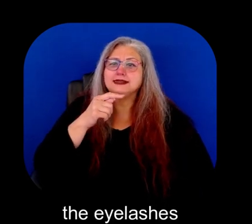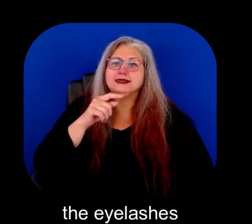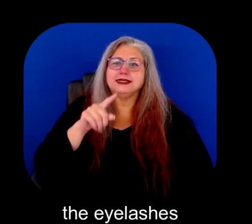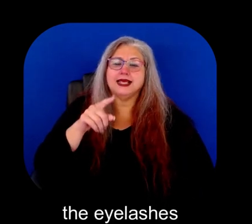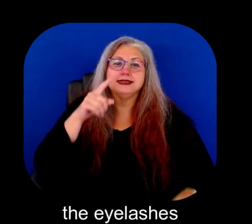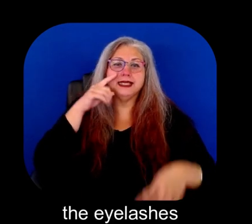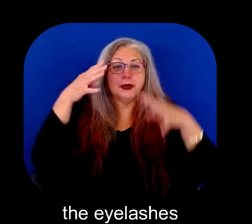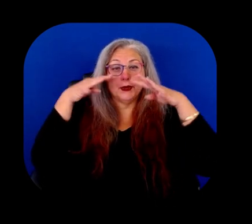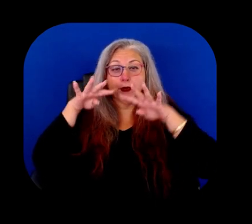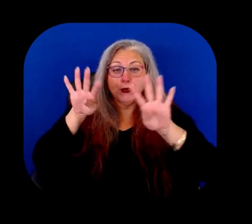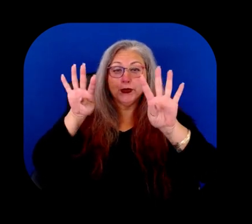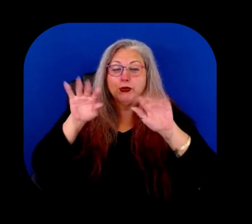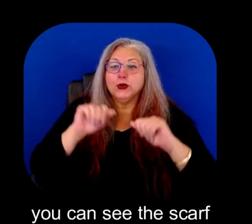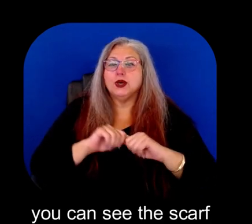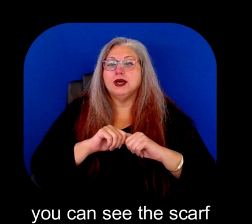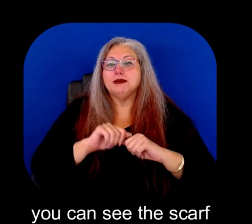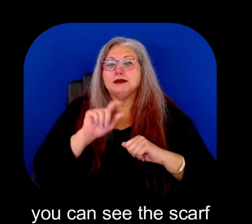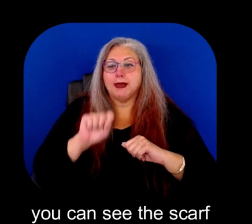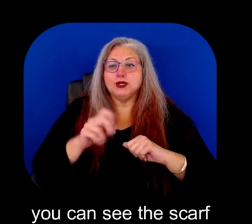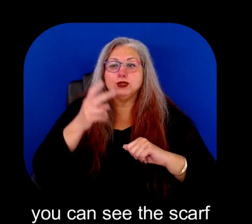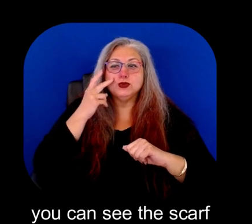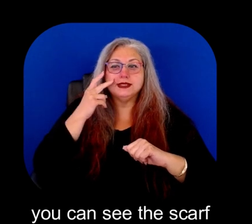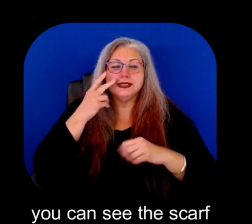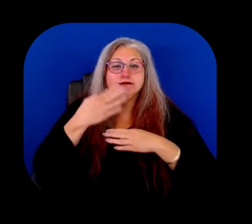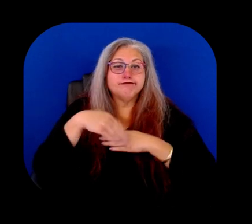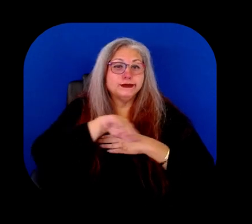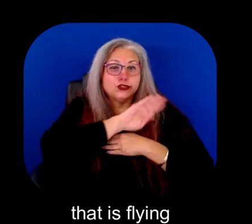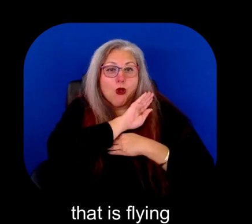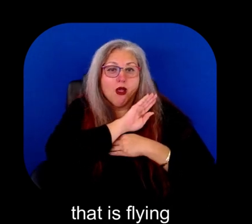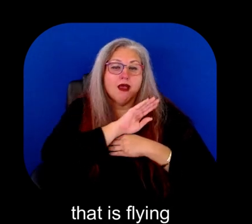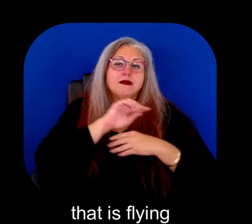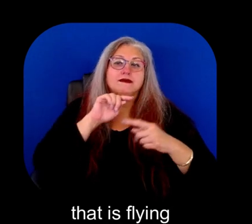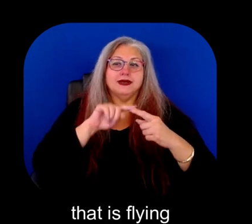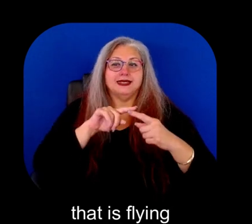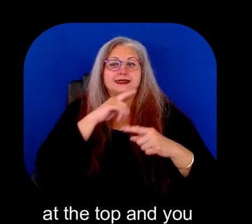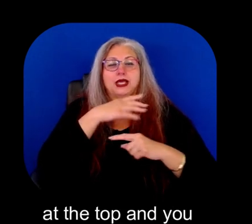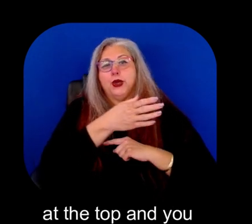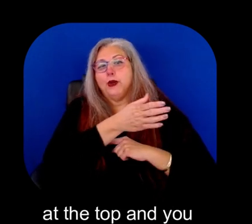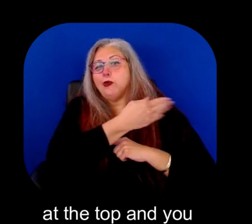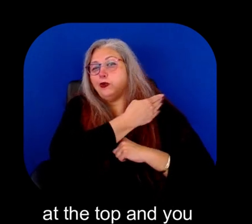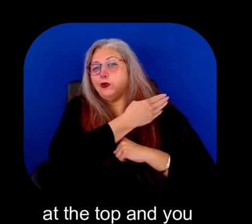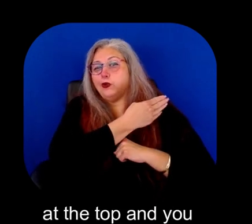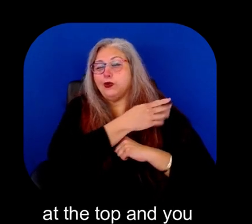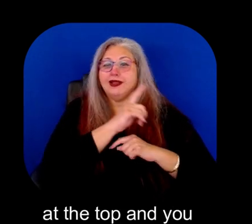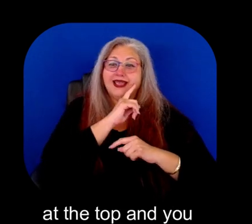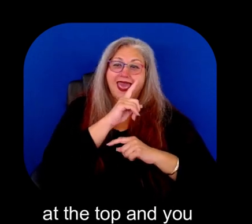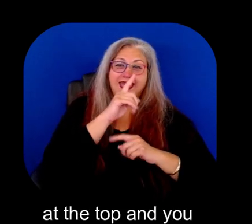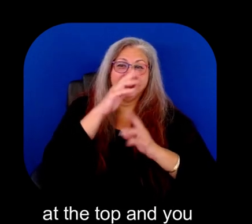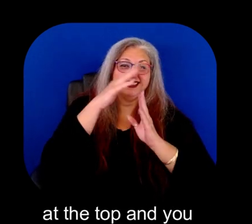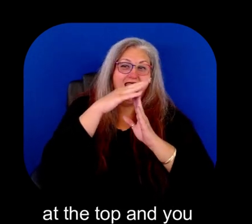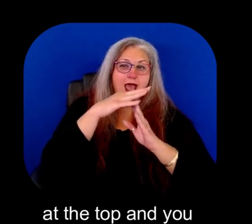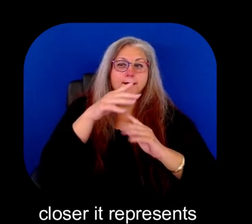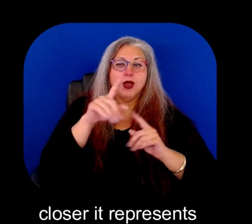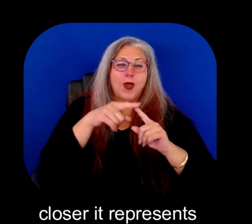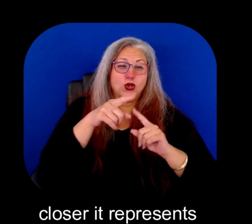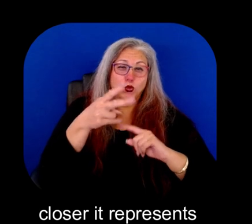the eyelashes, you can see the scarf that is flying at the top, and you can,